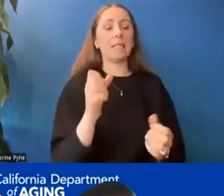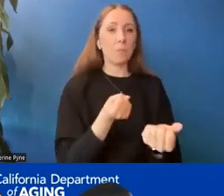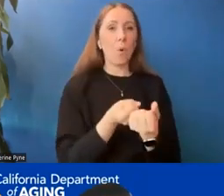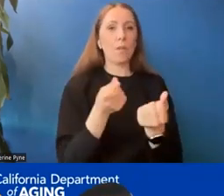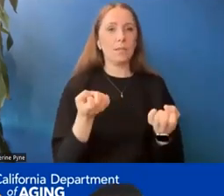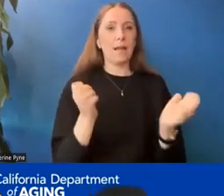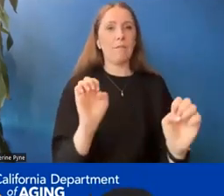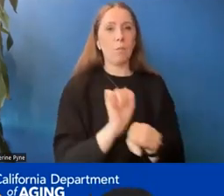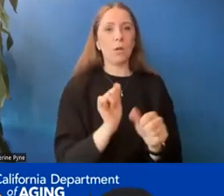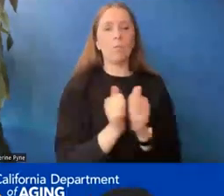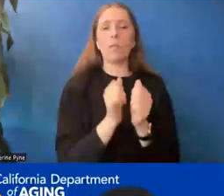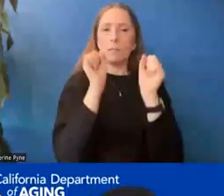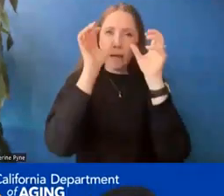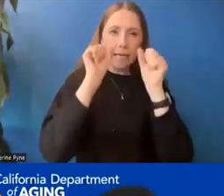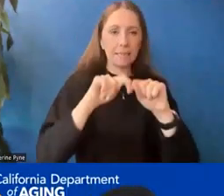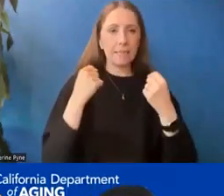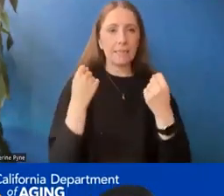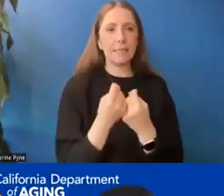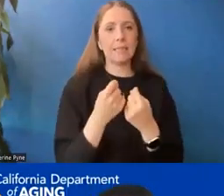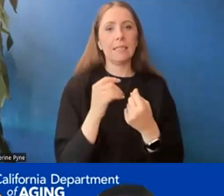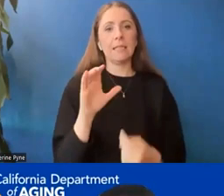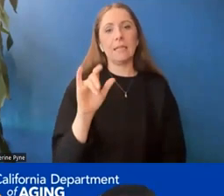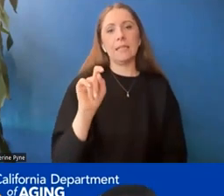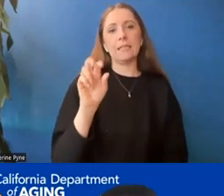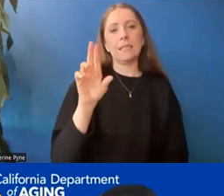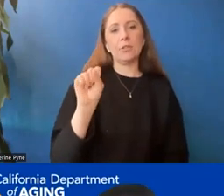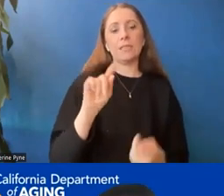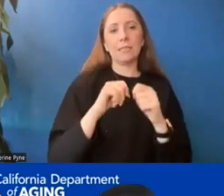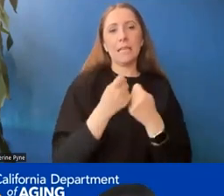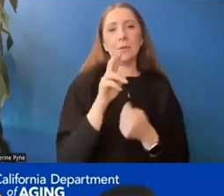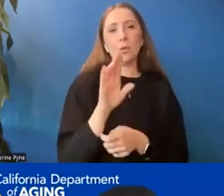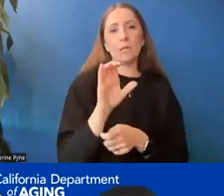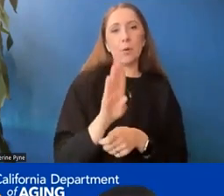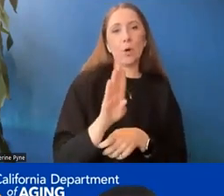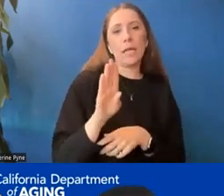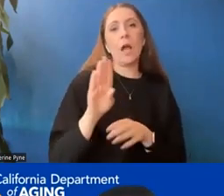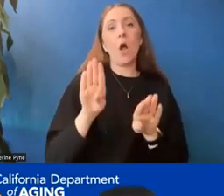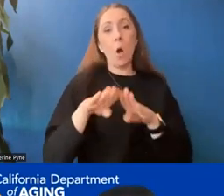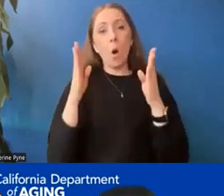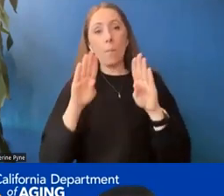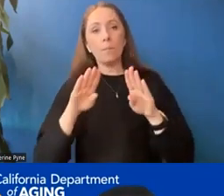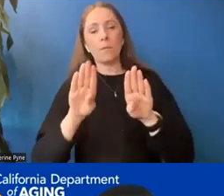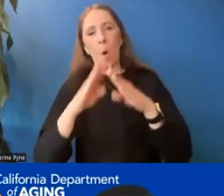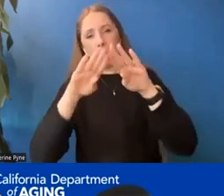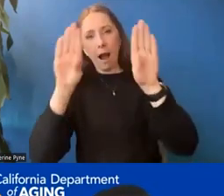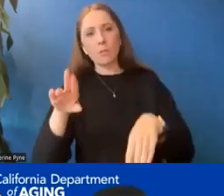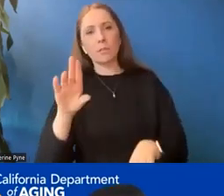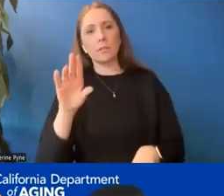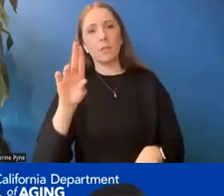working with a great team. We partnered with the Citrus team at UC Berkeley, Open House in San Francisco, and a really talented research team